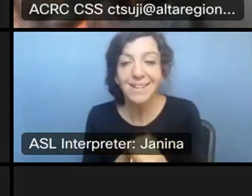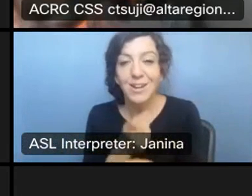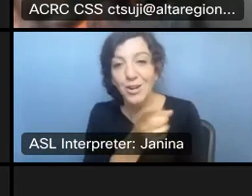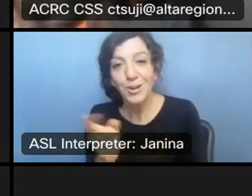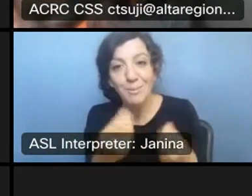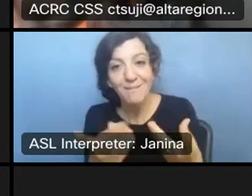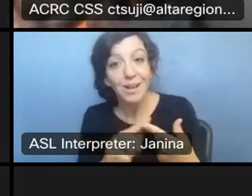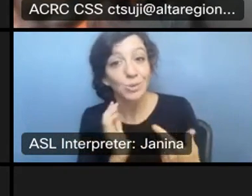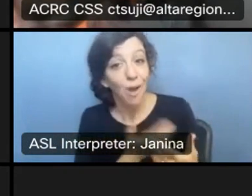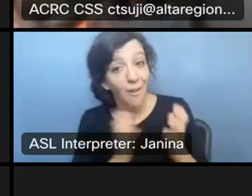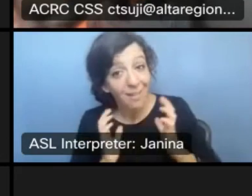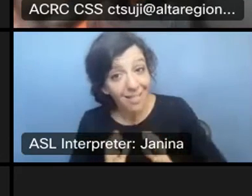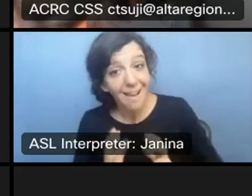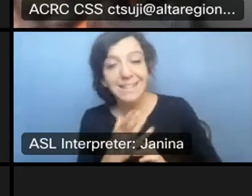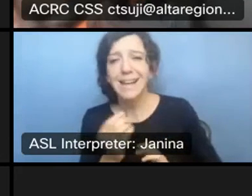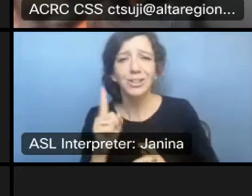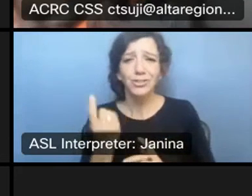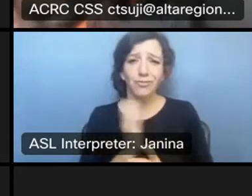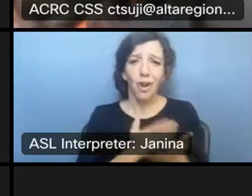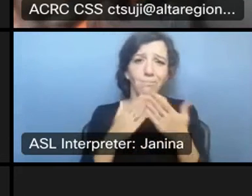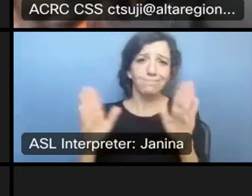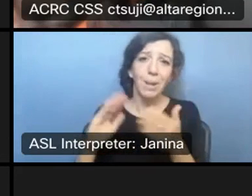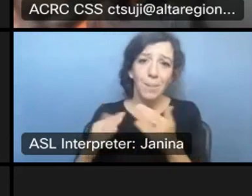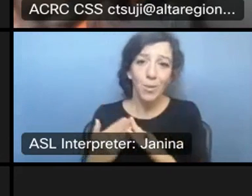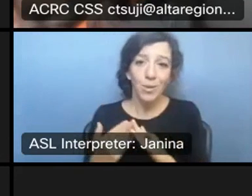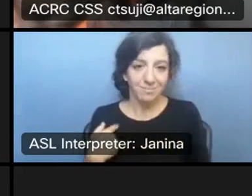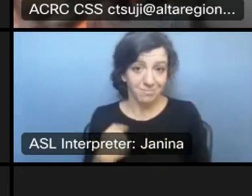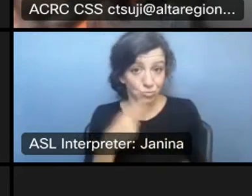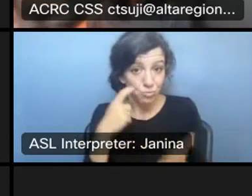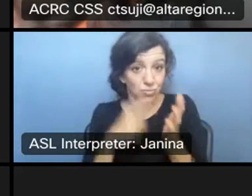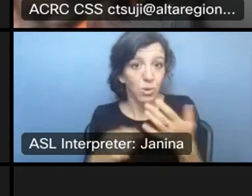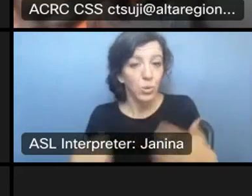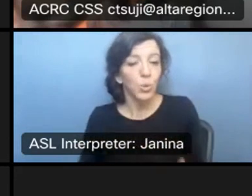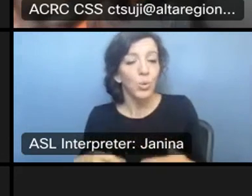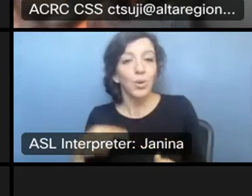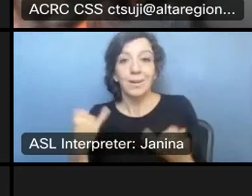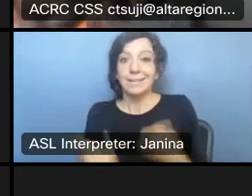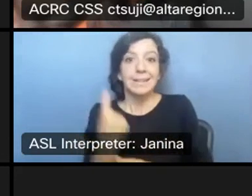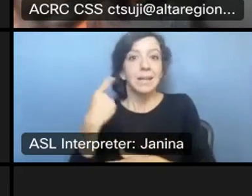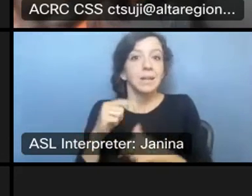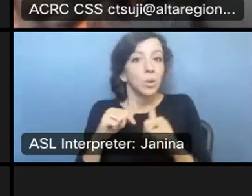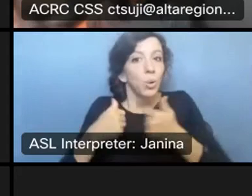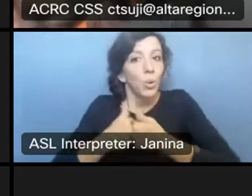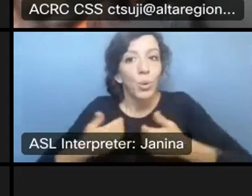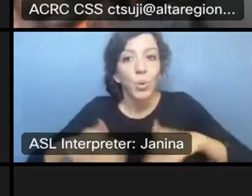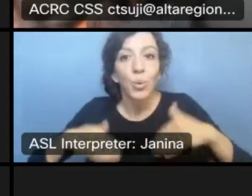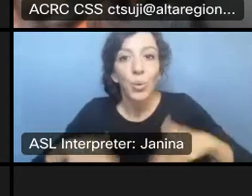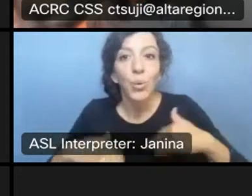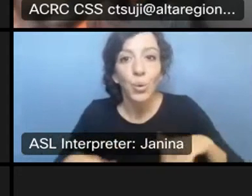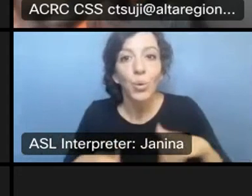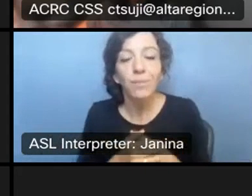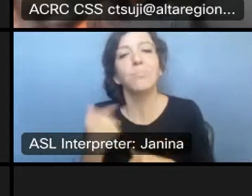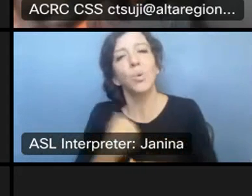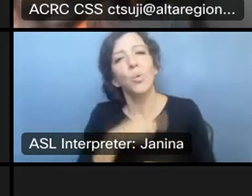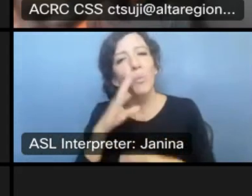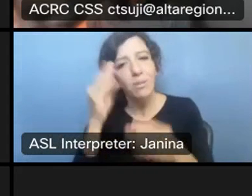and to our community in general, because we recognize how very challenging things certainly are right now. And we'll update